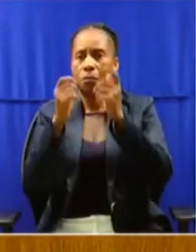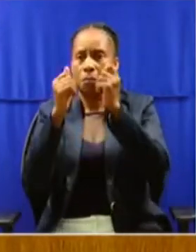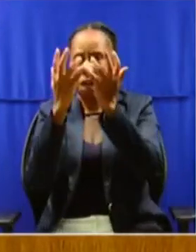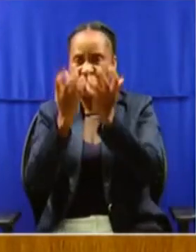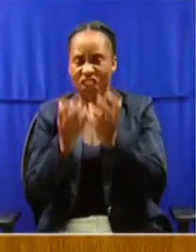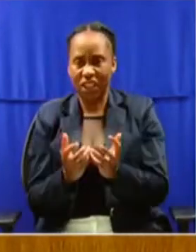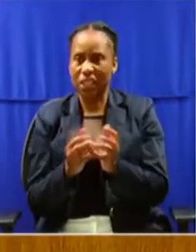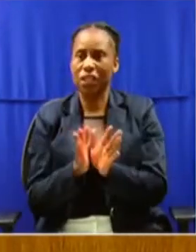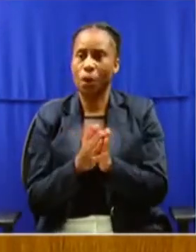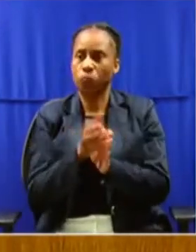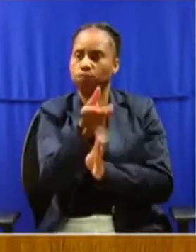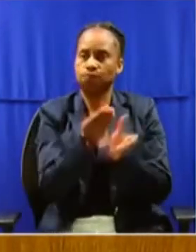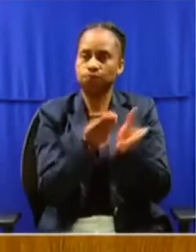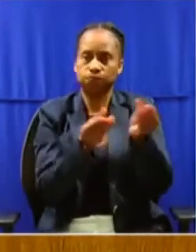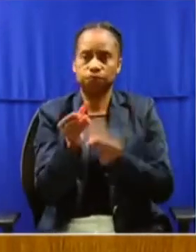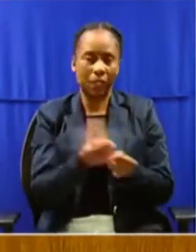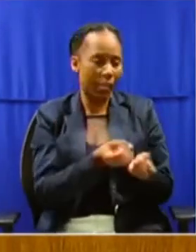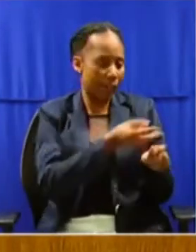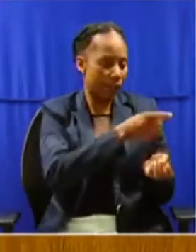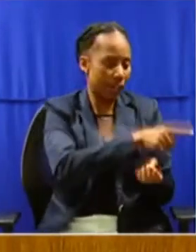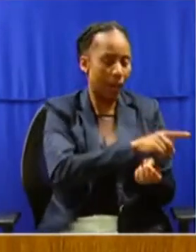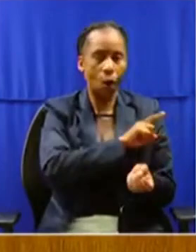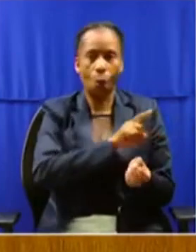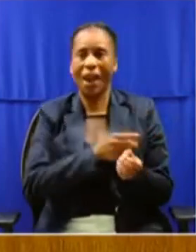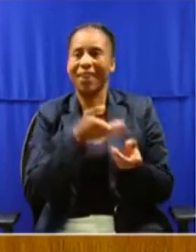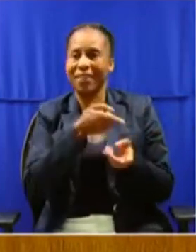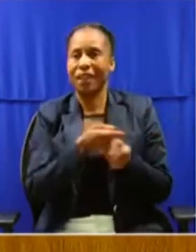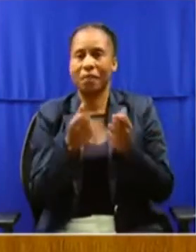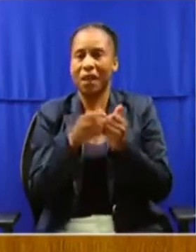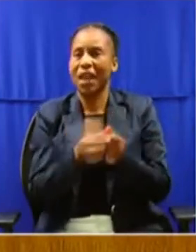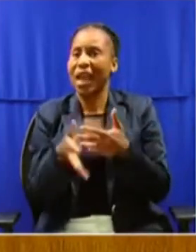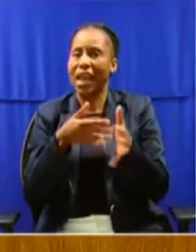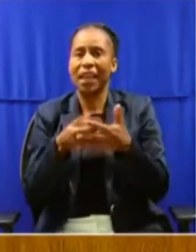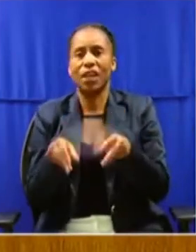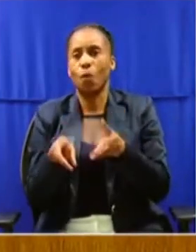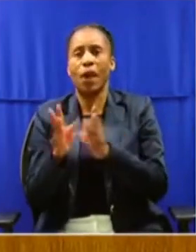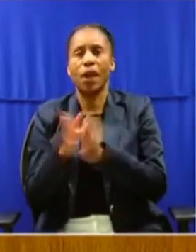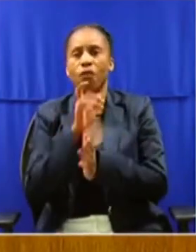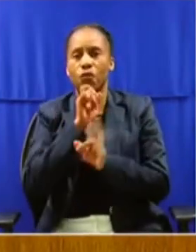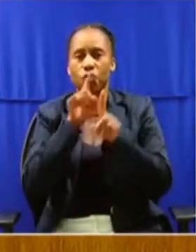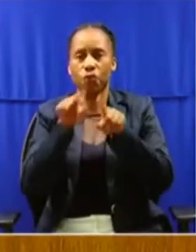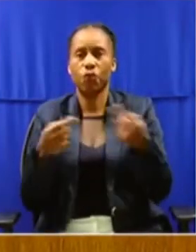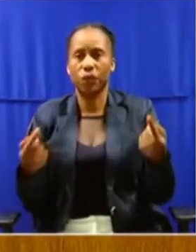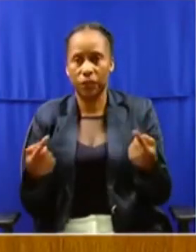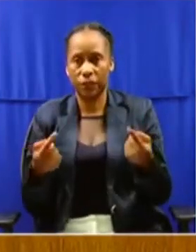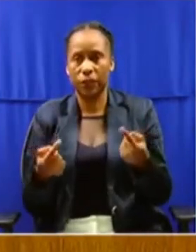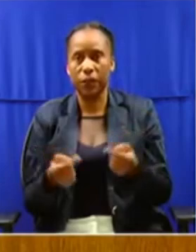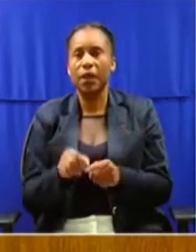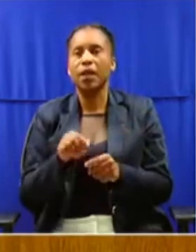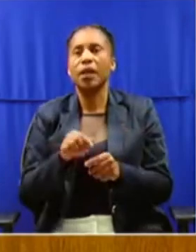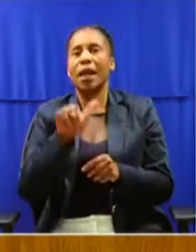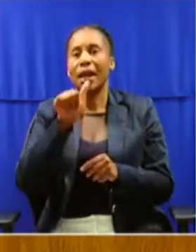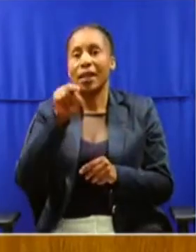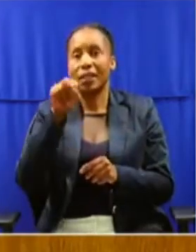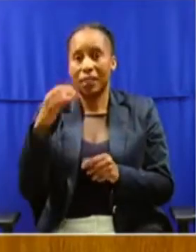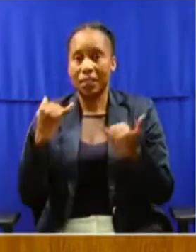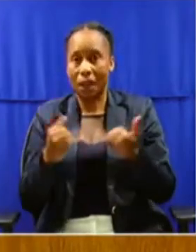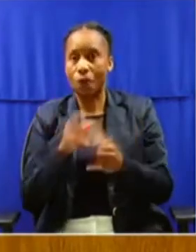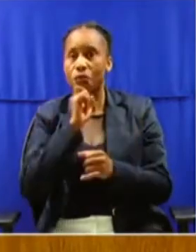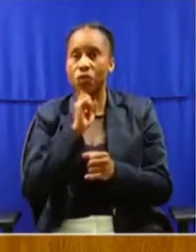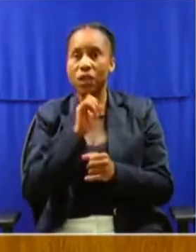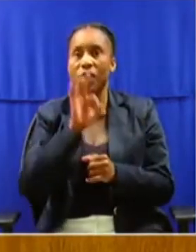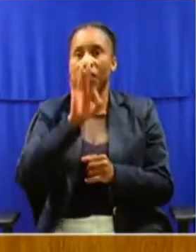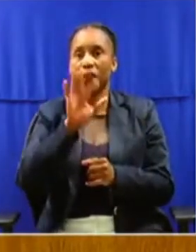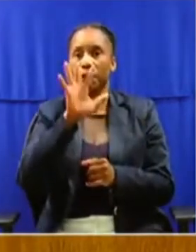anyway. Well, let me put it into perspective. The ANC today said the 336 million Rand being cut from the school